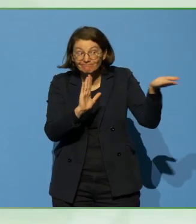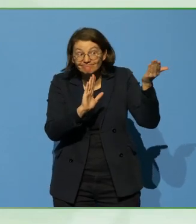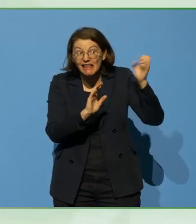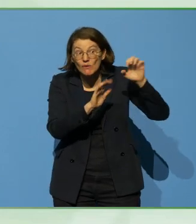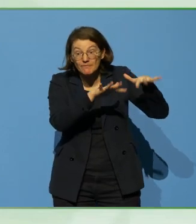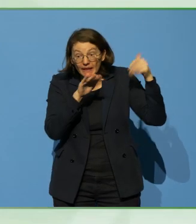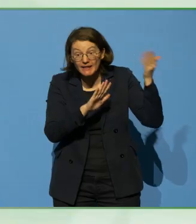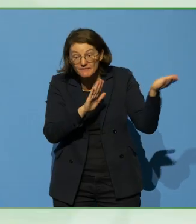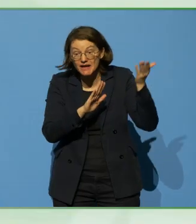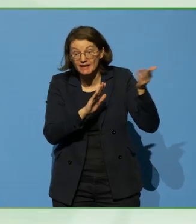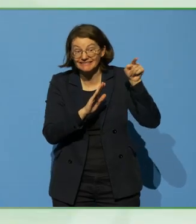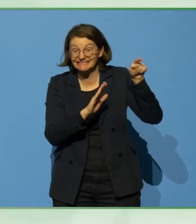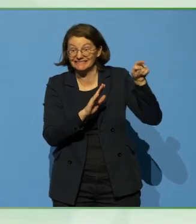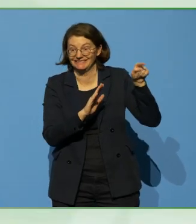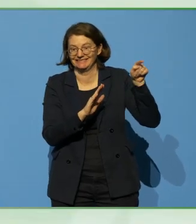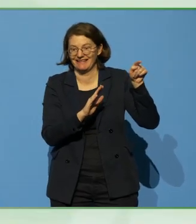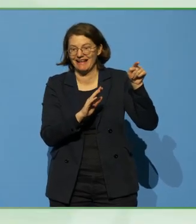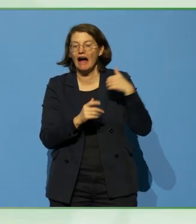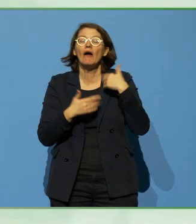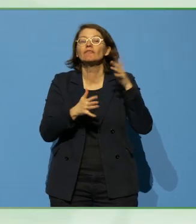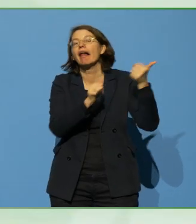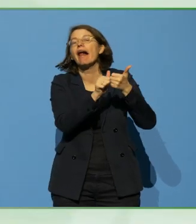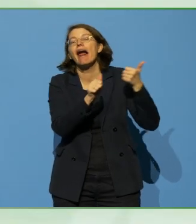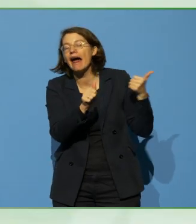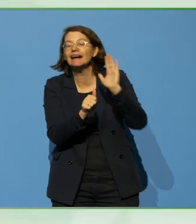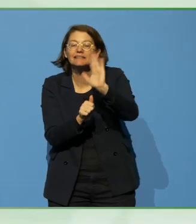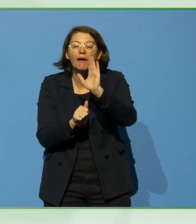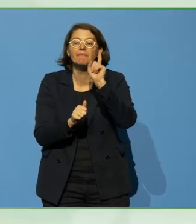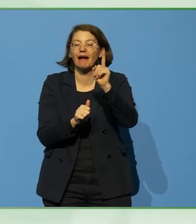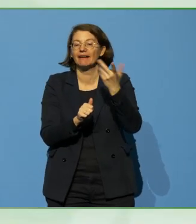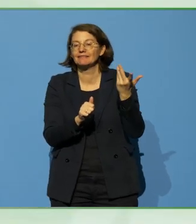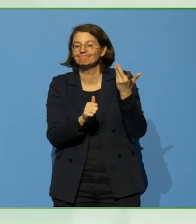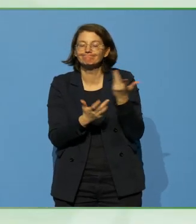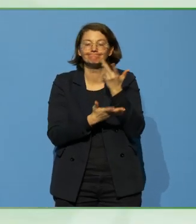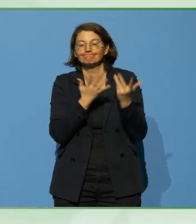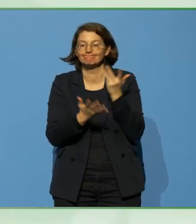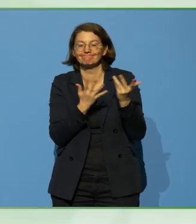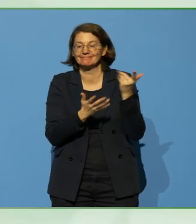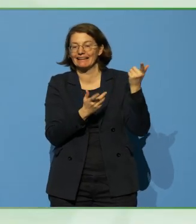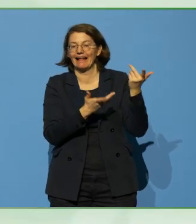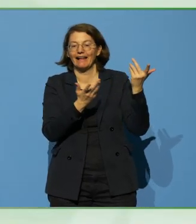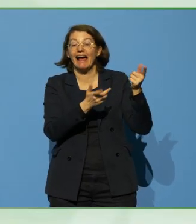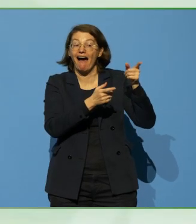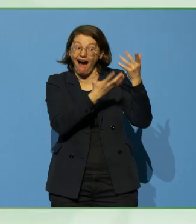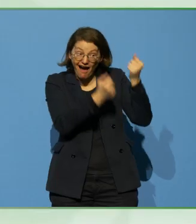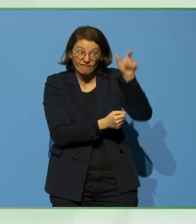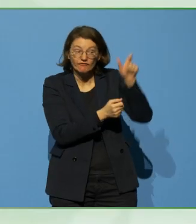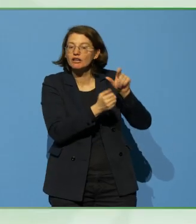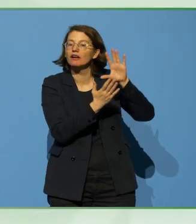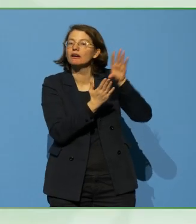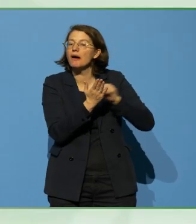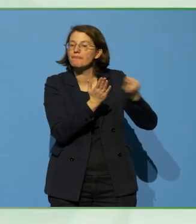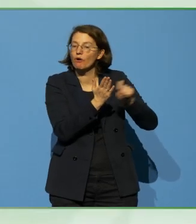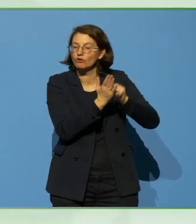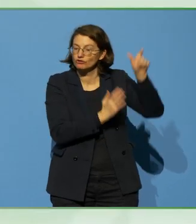they had a rapporteur, and then he stepped down, and then now we have another one, and he's actually Spanish. So the Econ